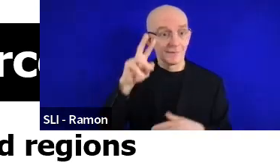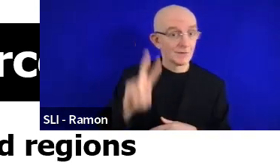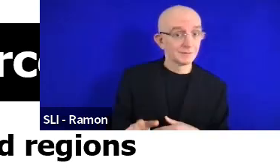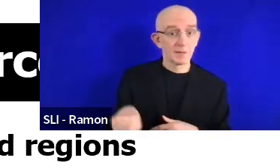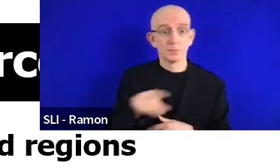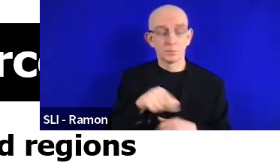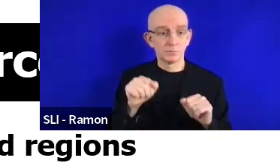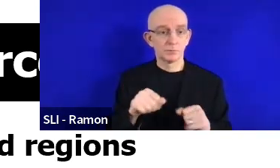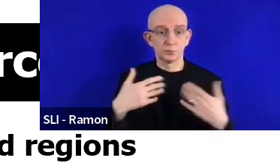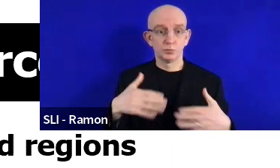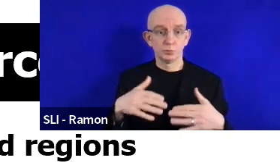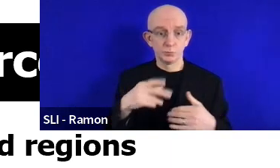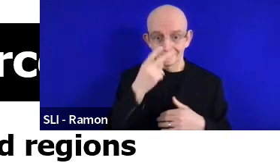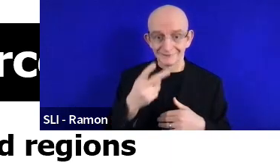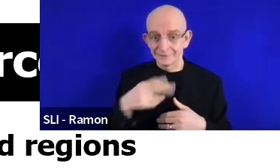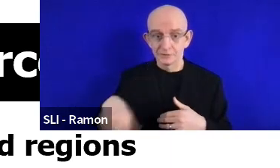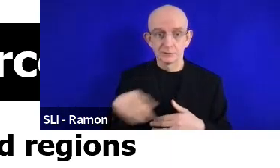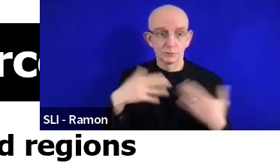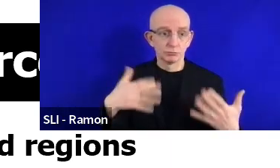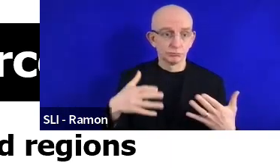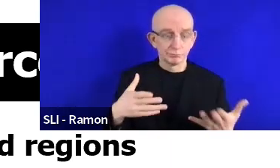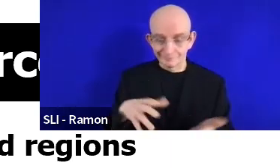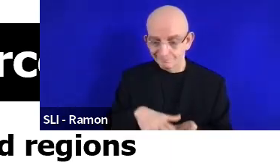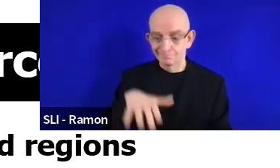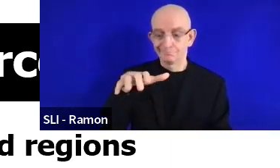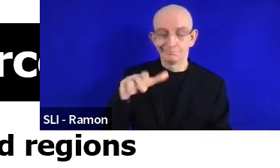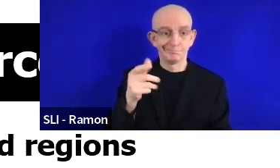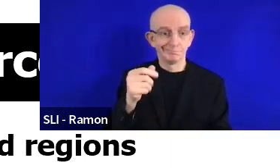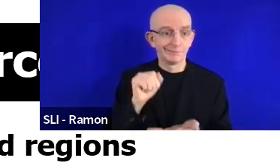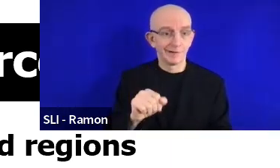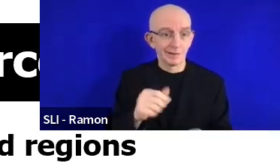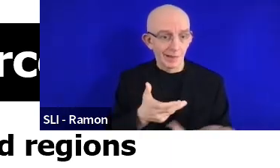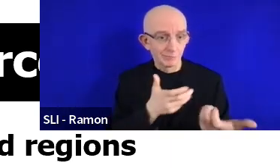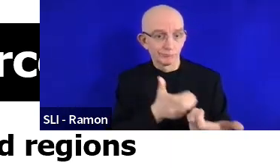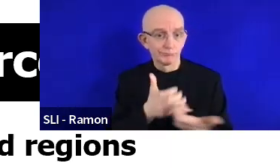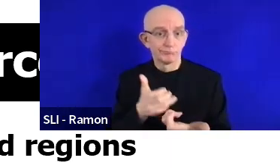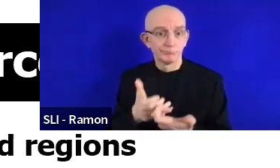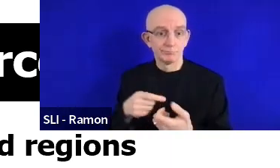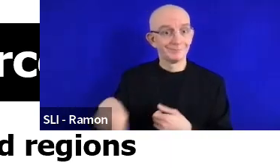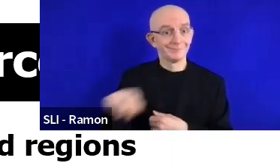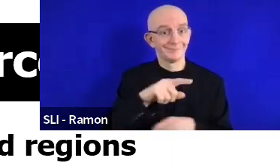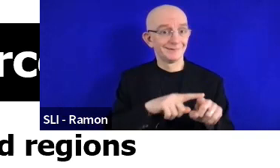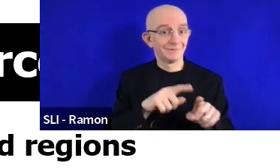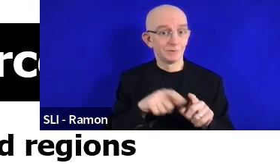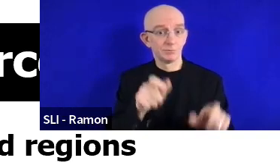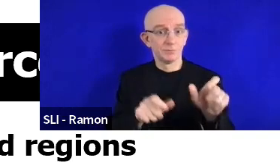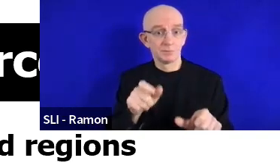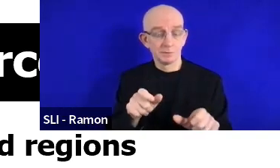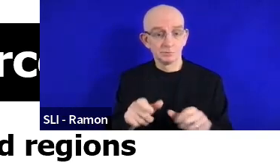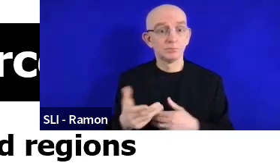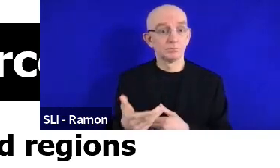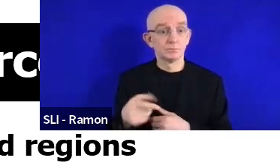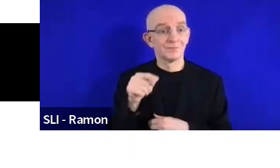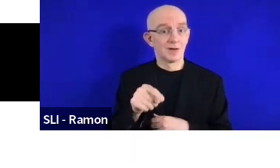country takes, the intervention must be simple, affordable, and scalable. So in terms of